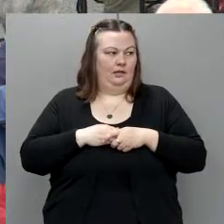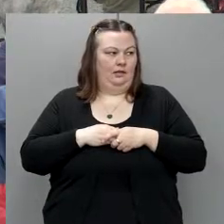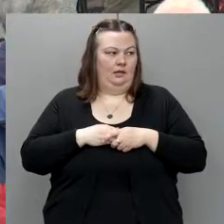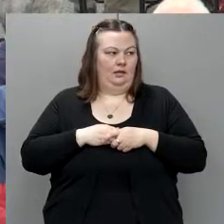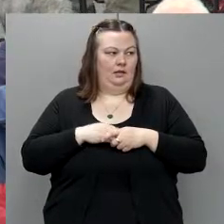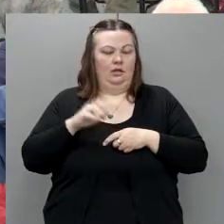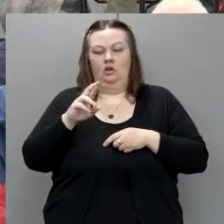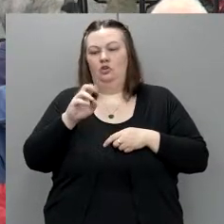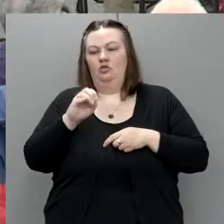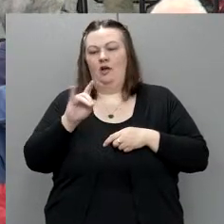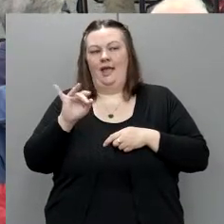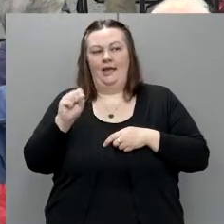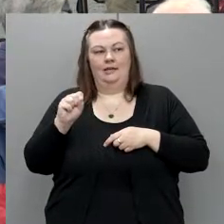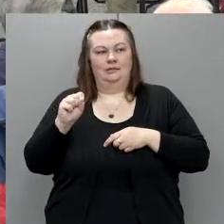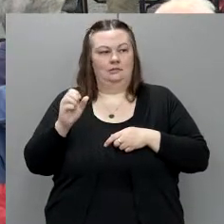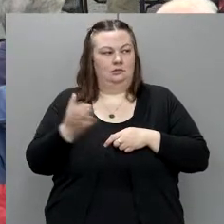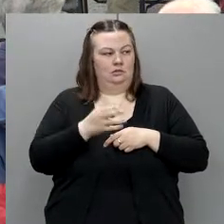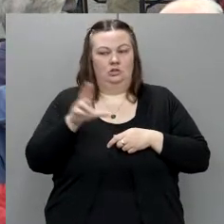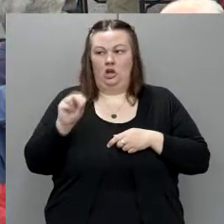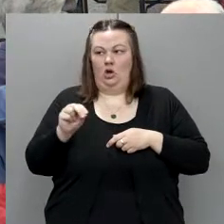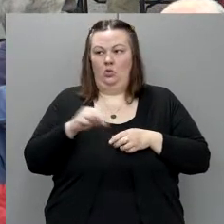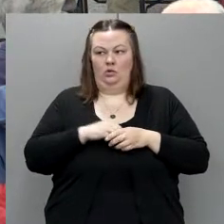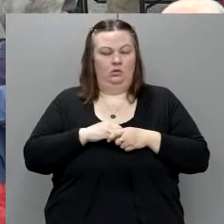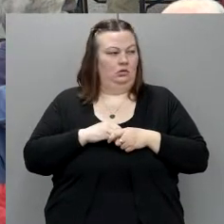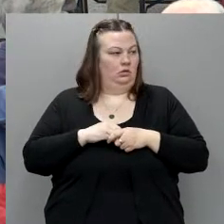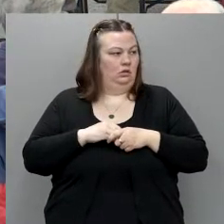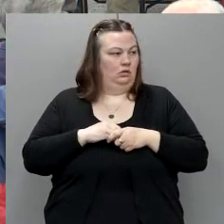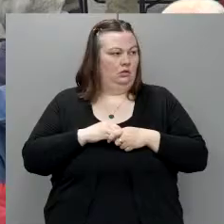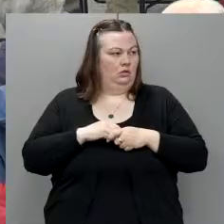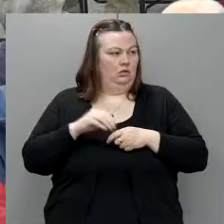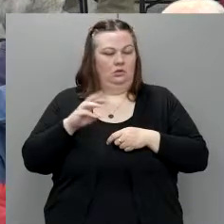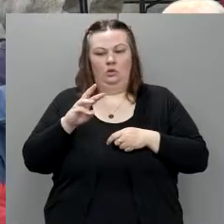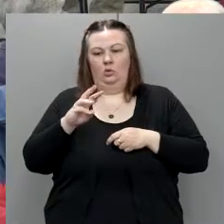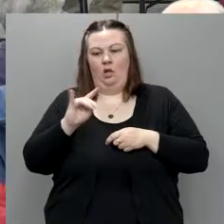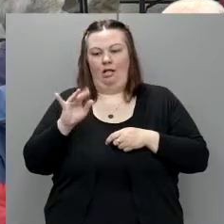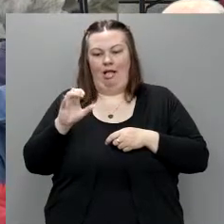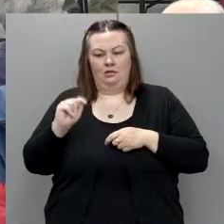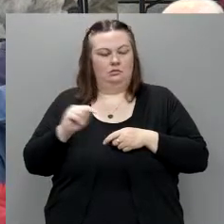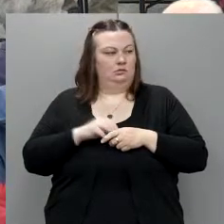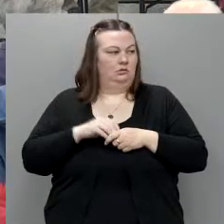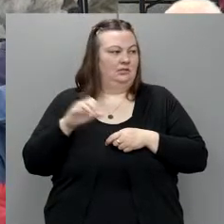Trustee Reyes? No. Trustee Walcott?